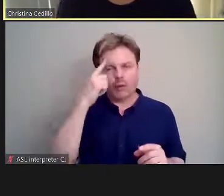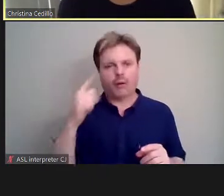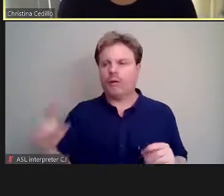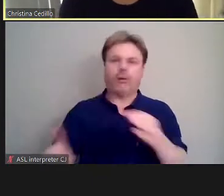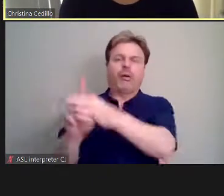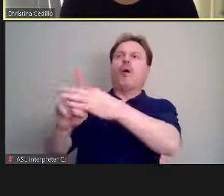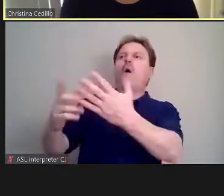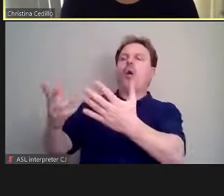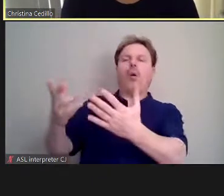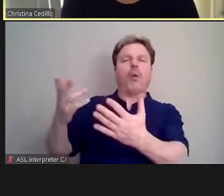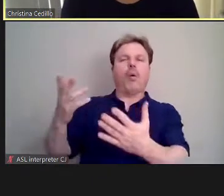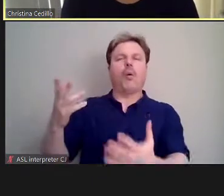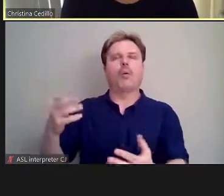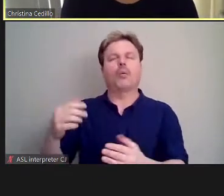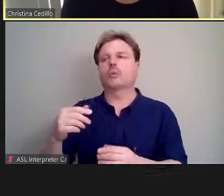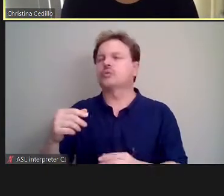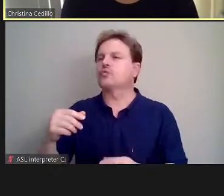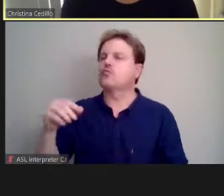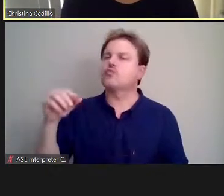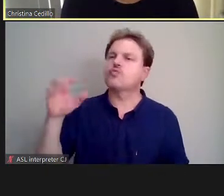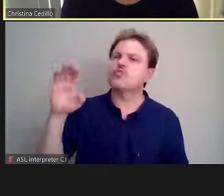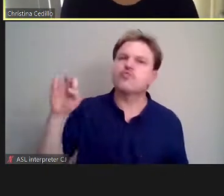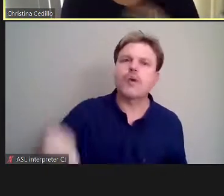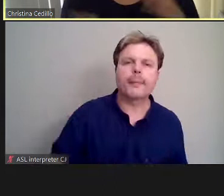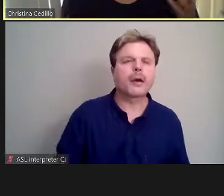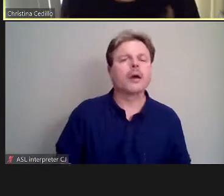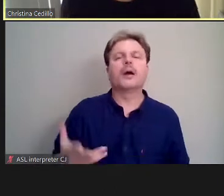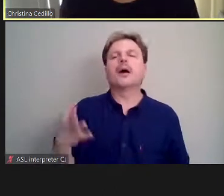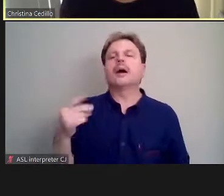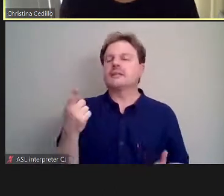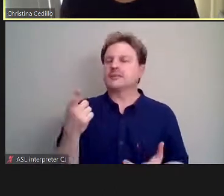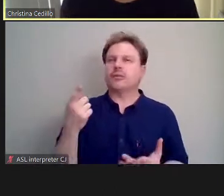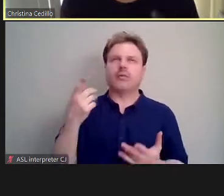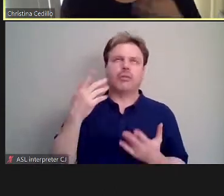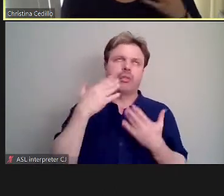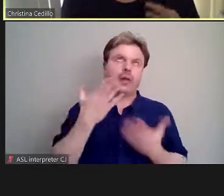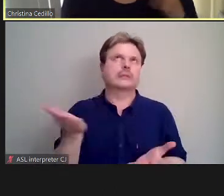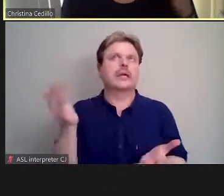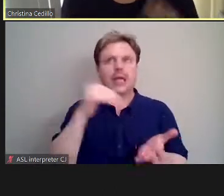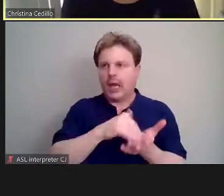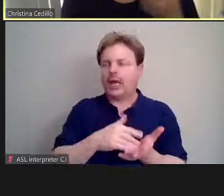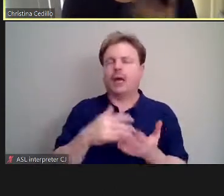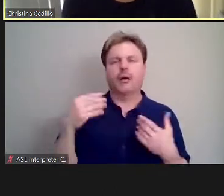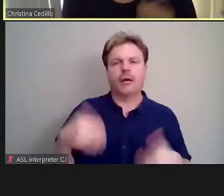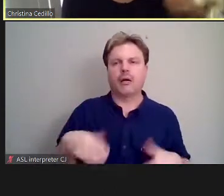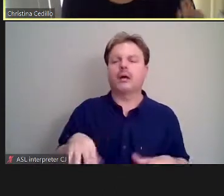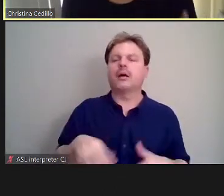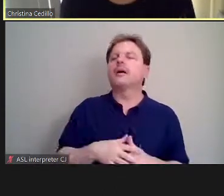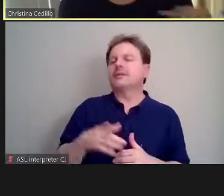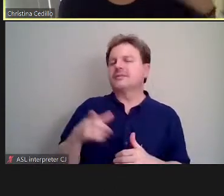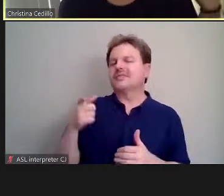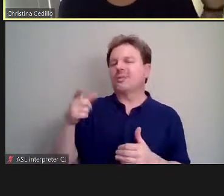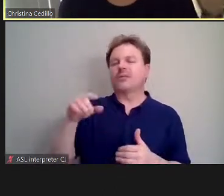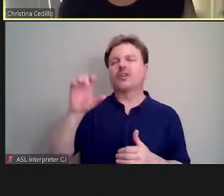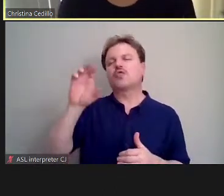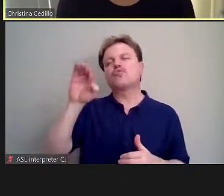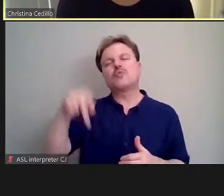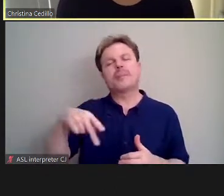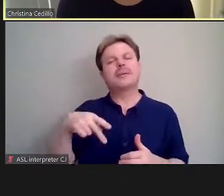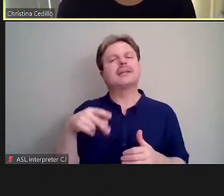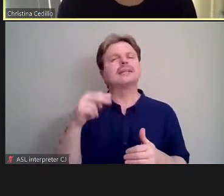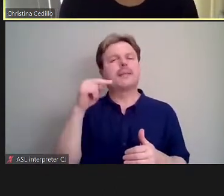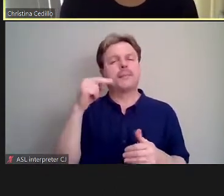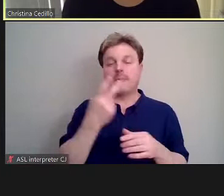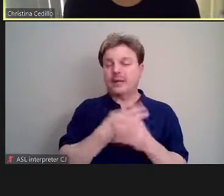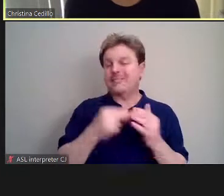So, you know, thanks, I guess, right? And so we can think about CRIP as a noun, an adjective, and a